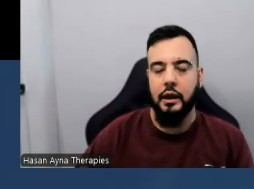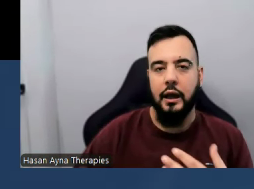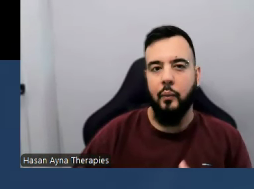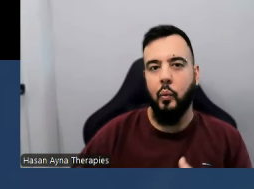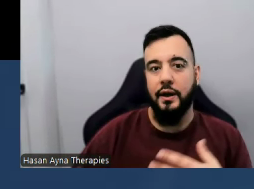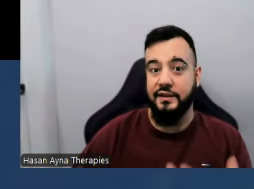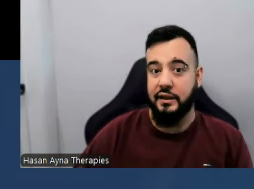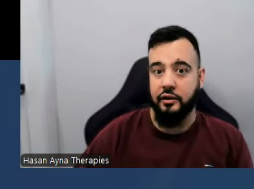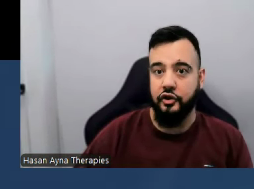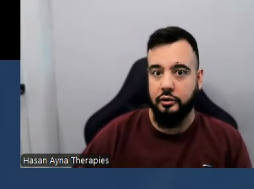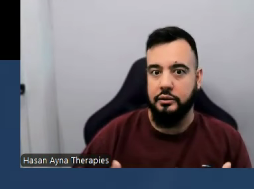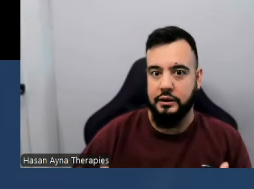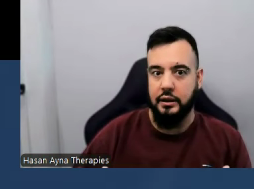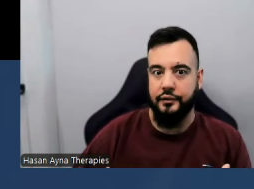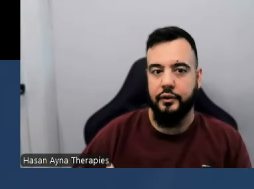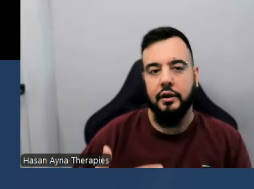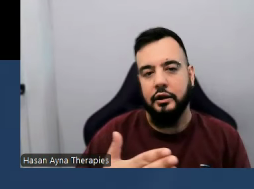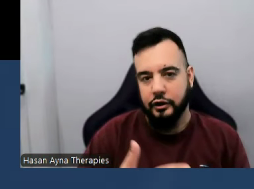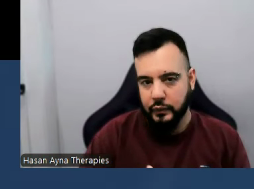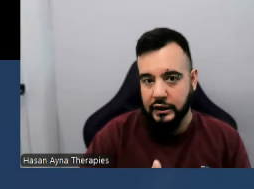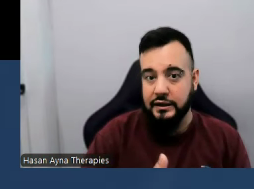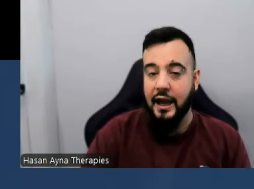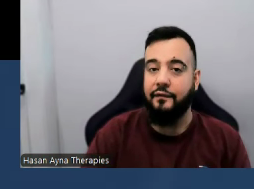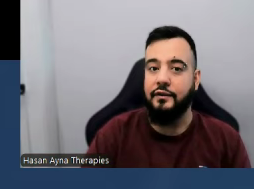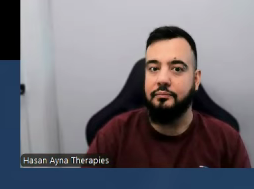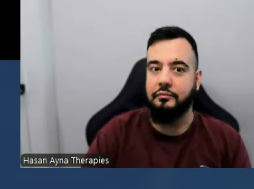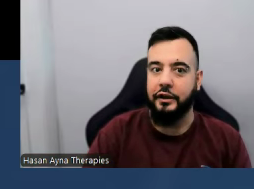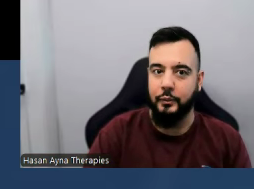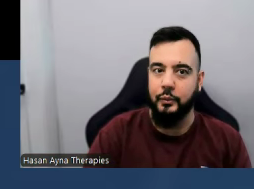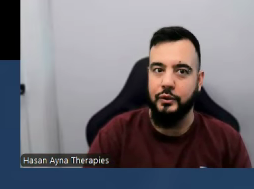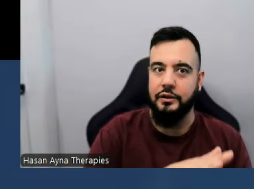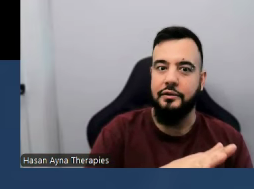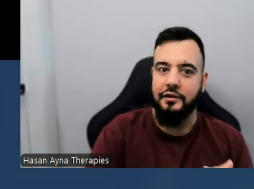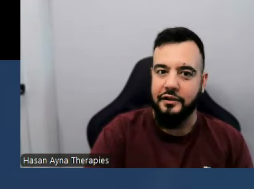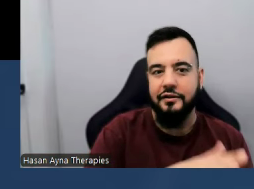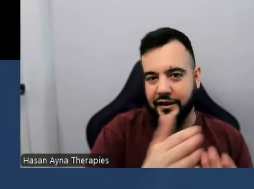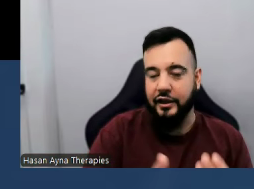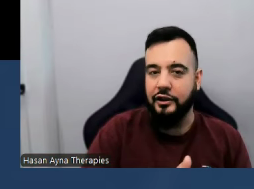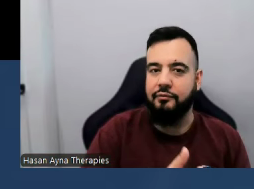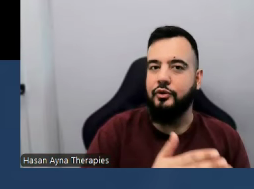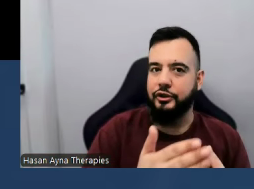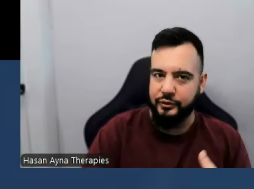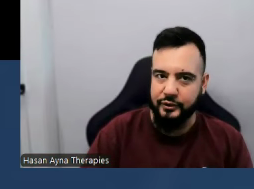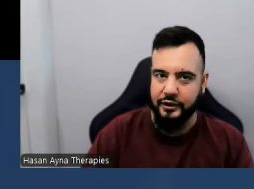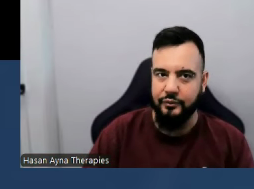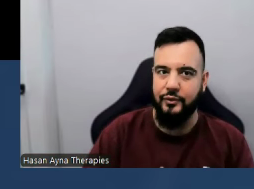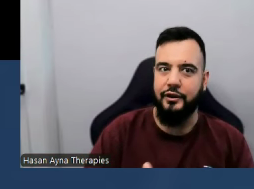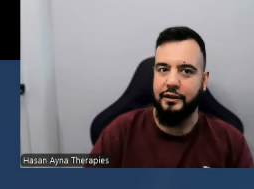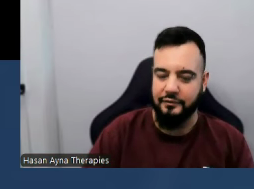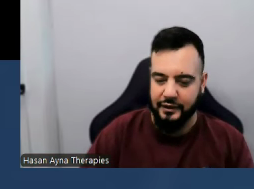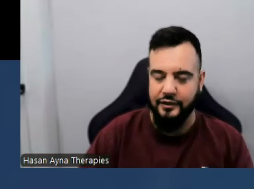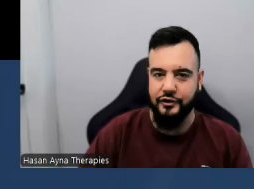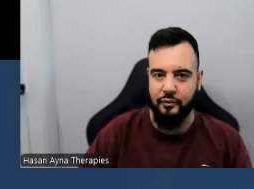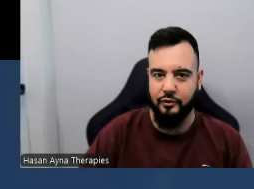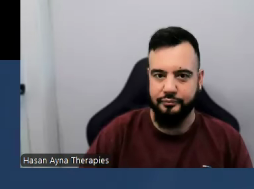them and why signature says you need to have them in order to get your level two, your level